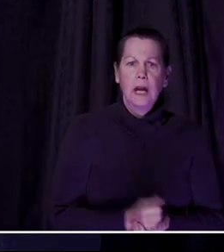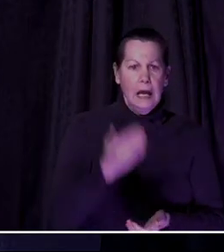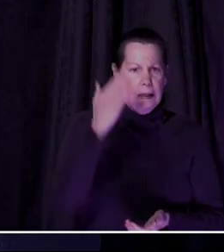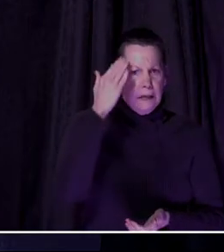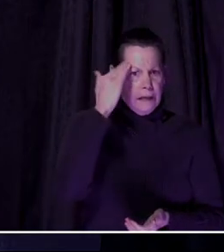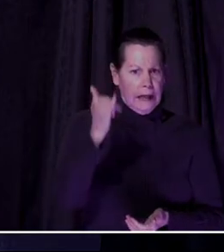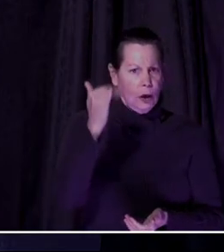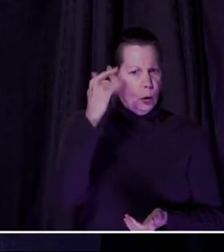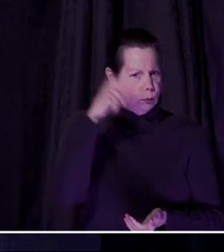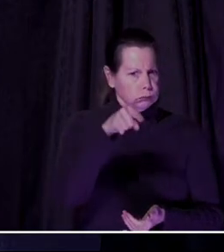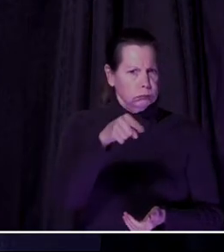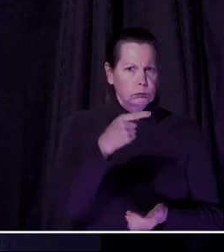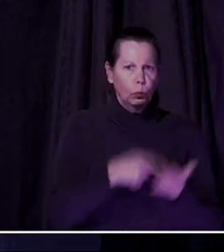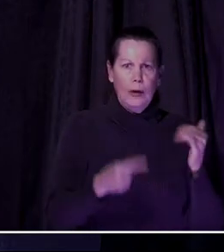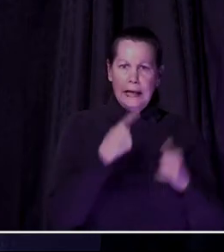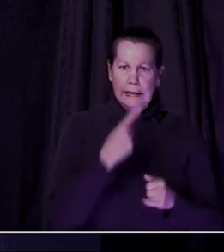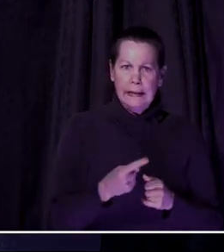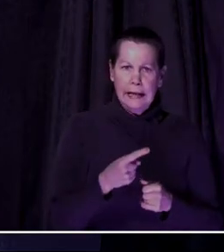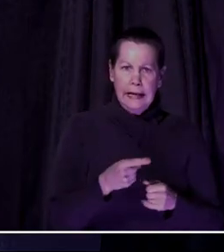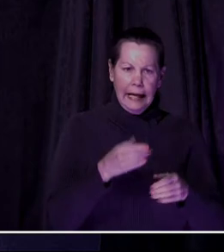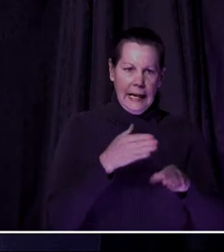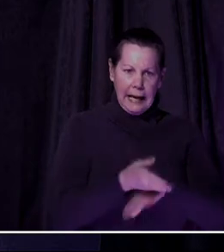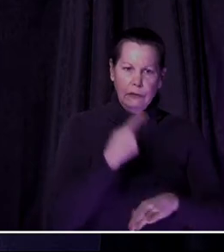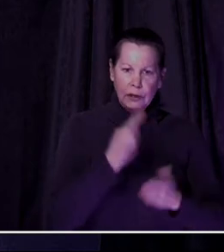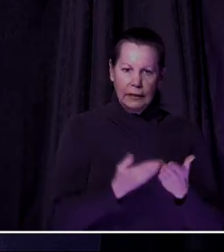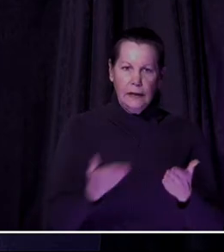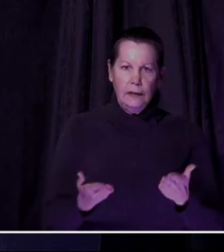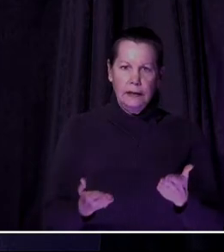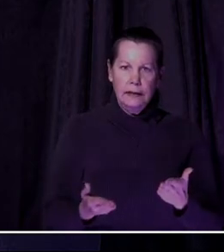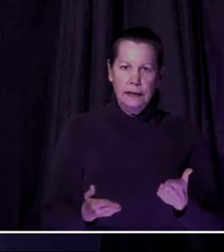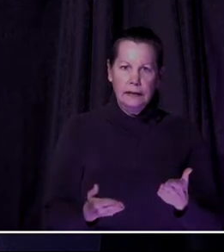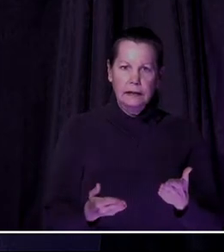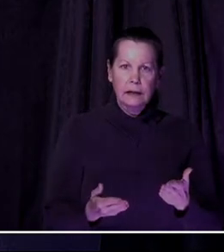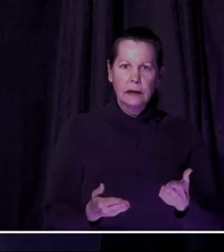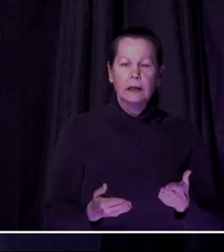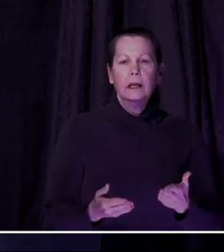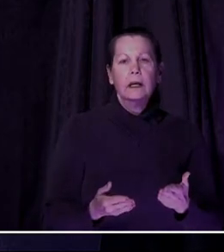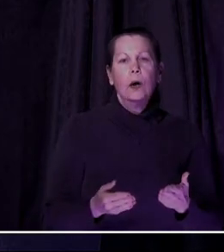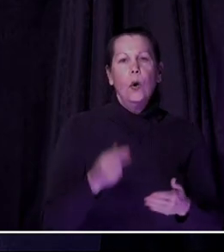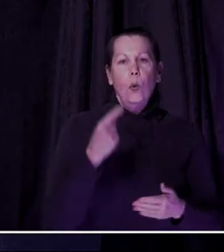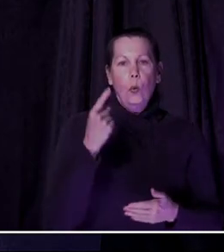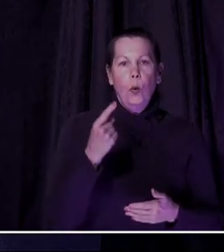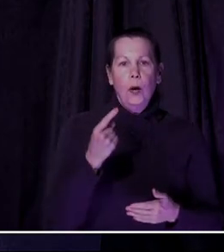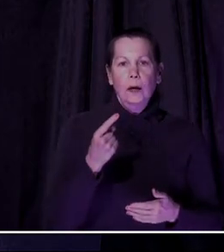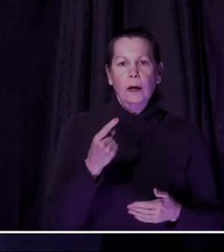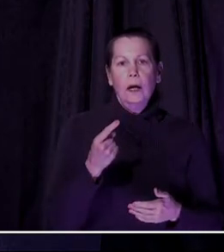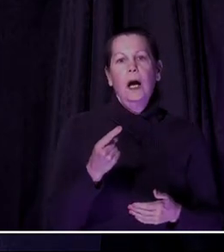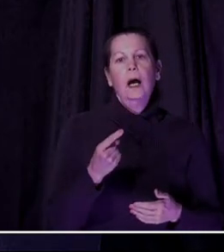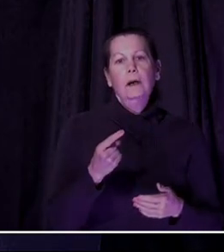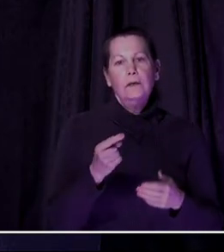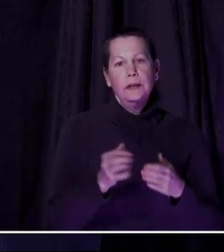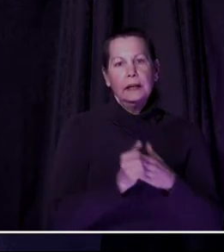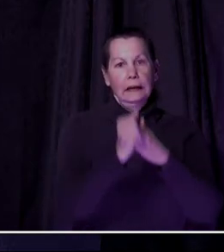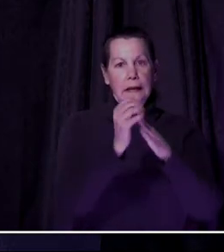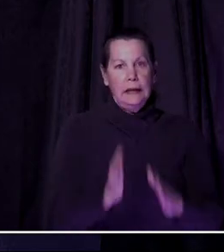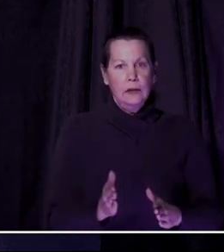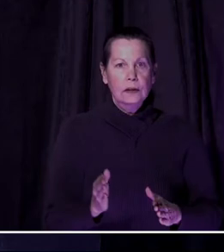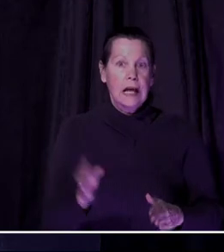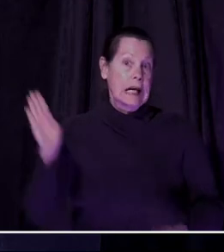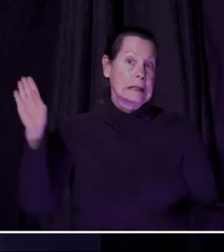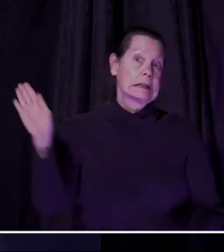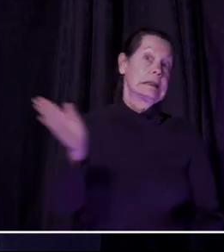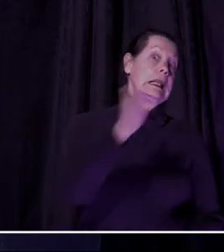said. And when he had said these things, one of the officials standing by Jesus, guess what? He slapped Jesus.